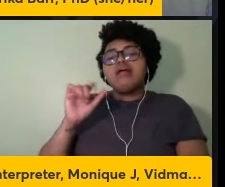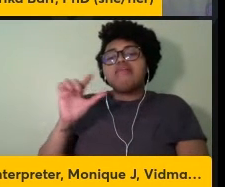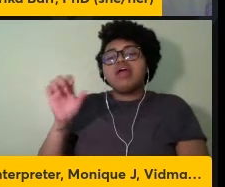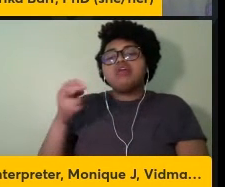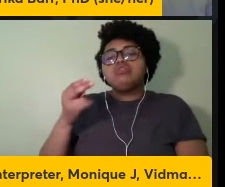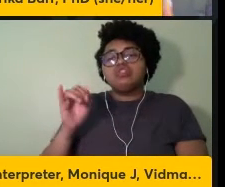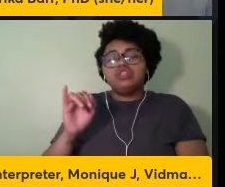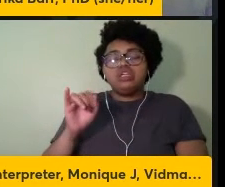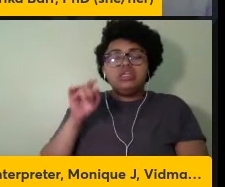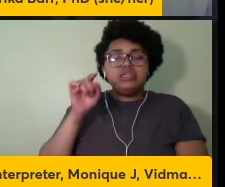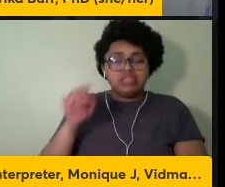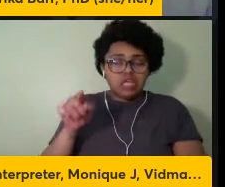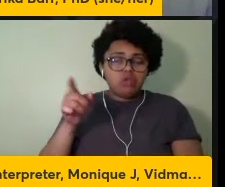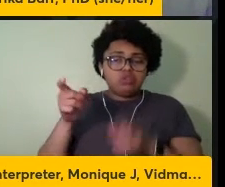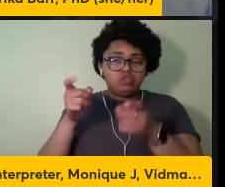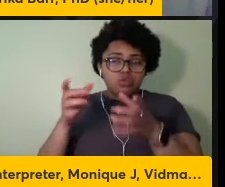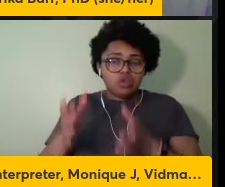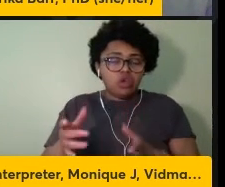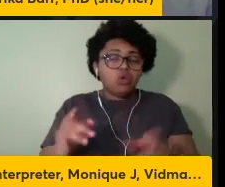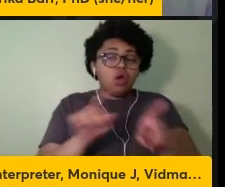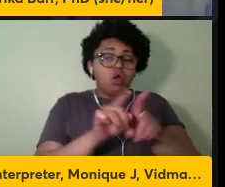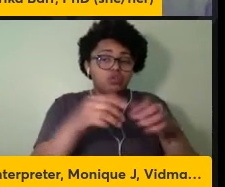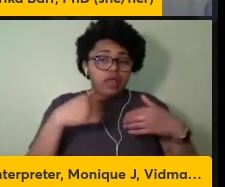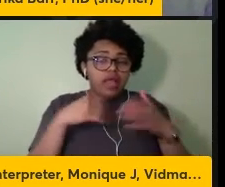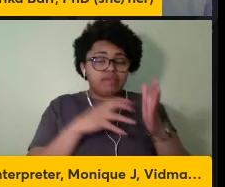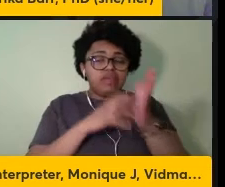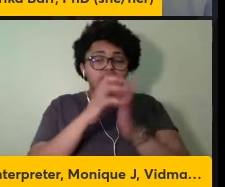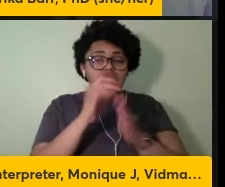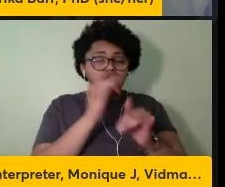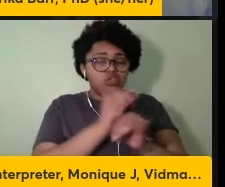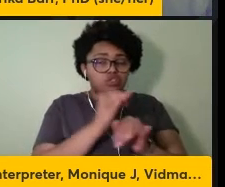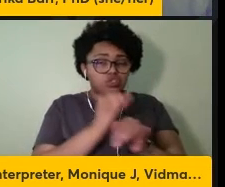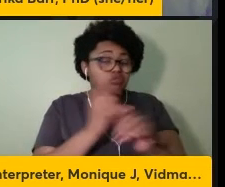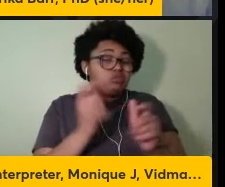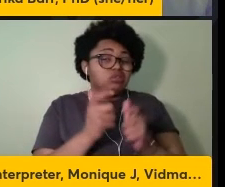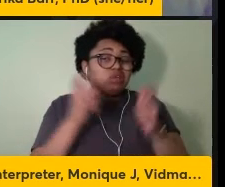Institute, which is one of our larger institutes. We have the